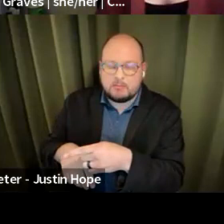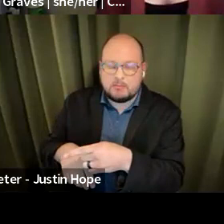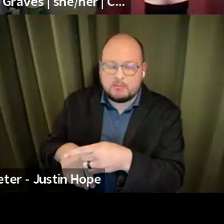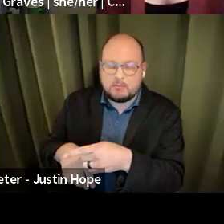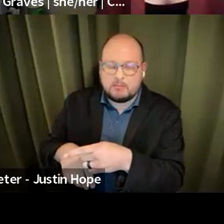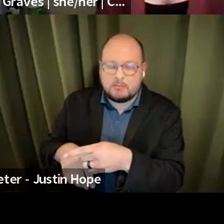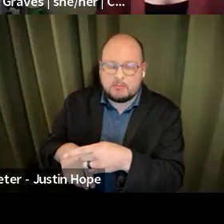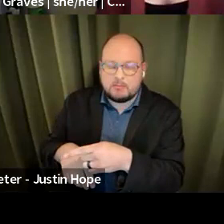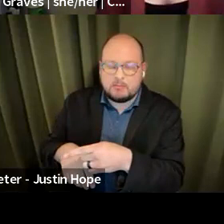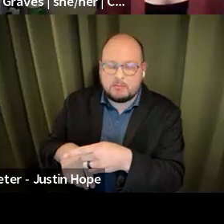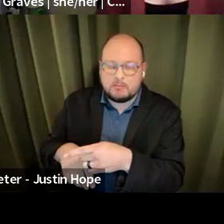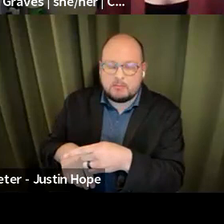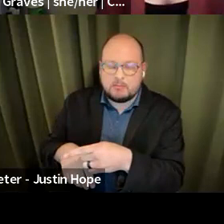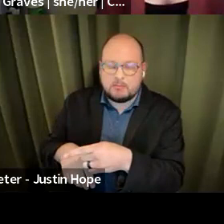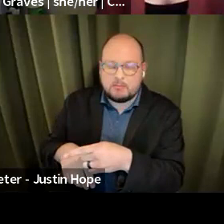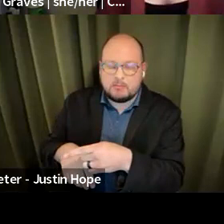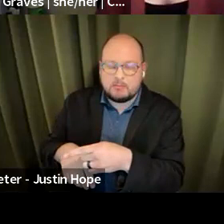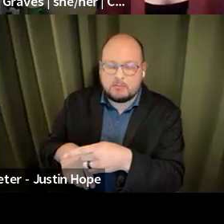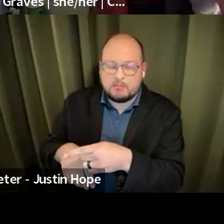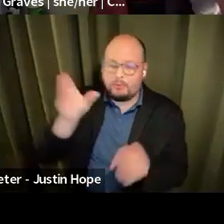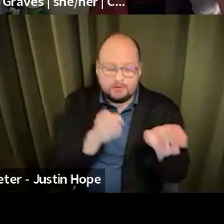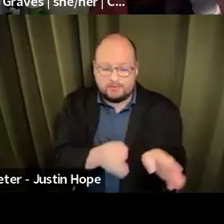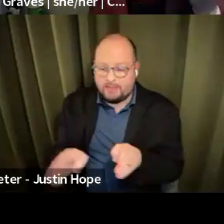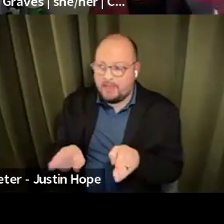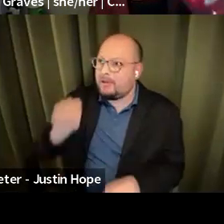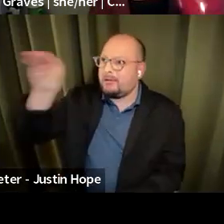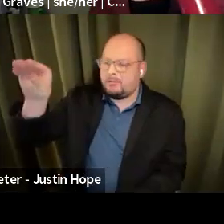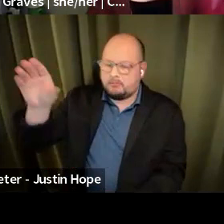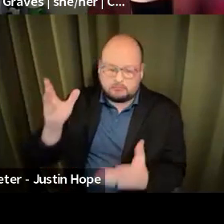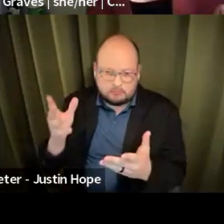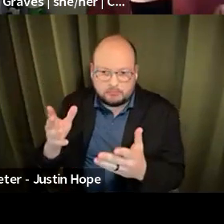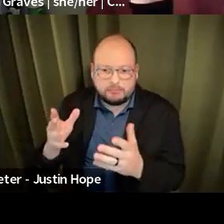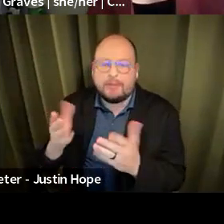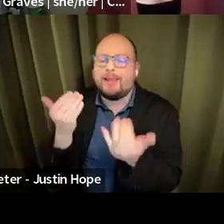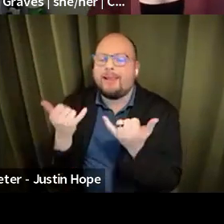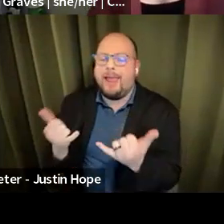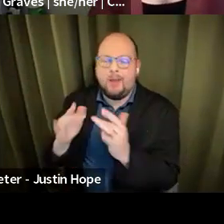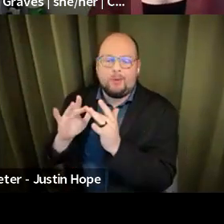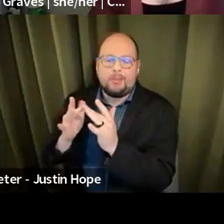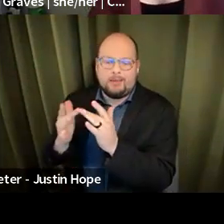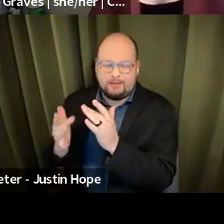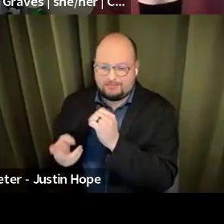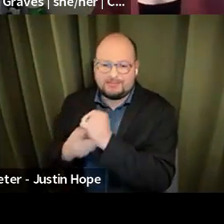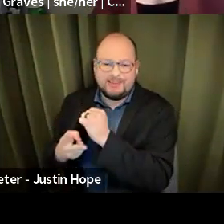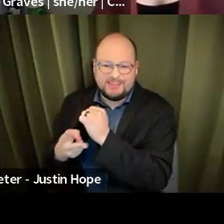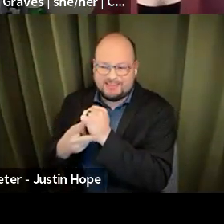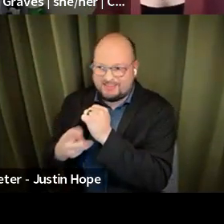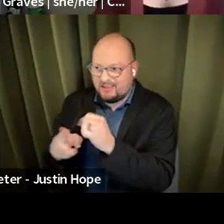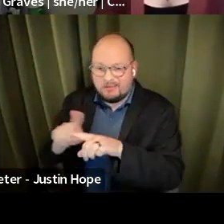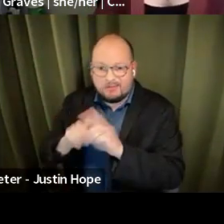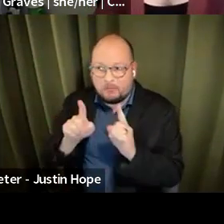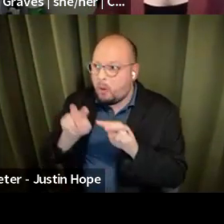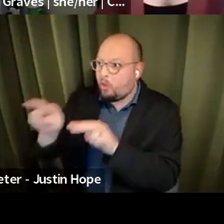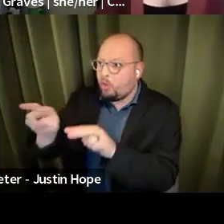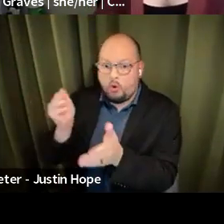them. Now they're all filed electronically, but still people may not look at them. And so